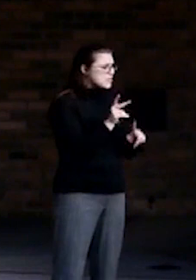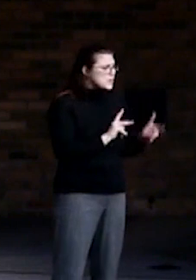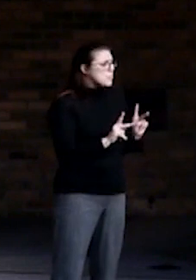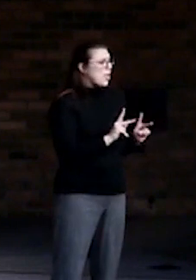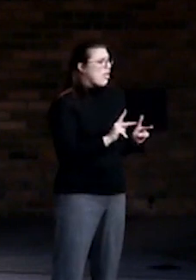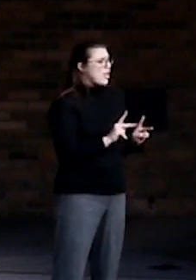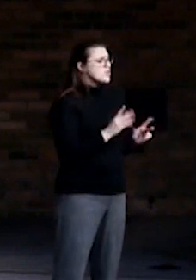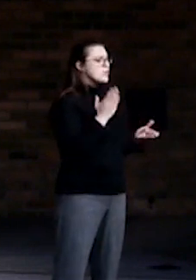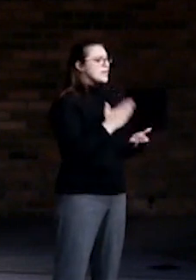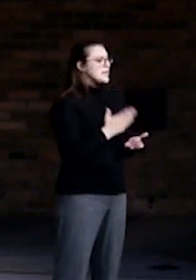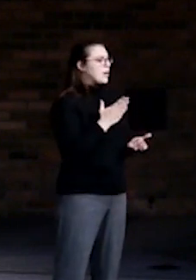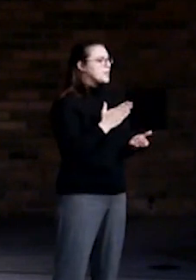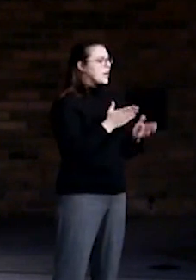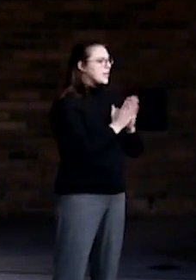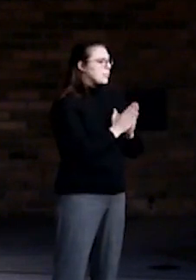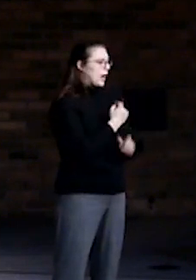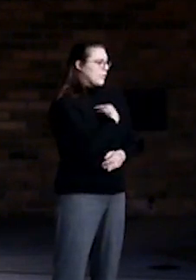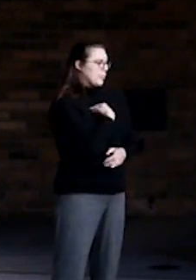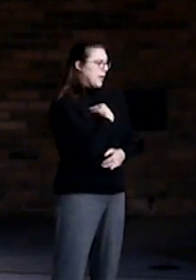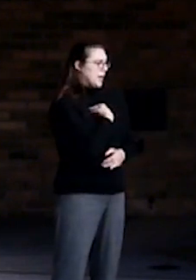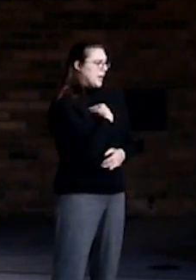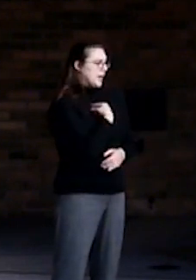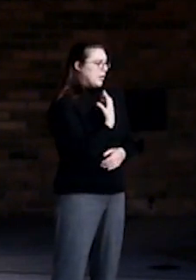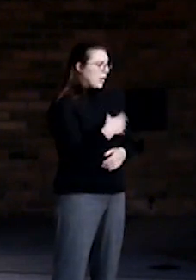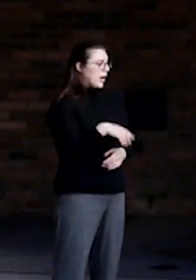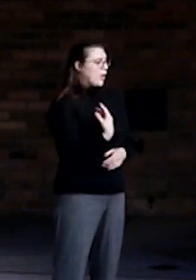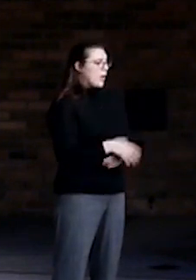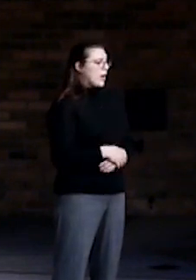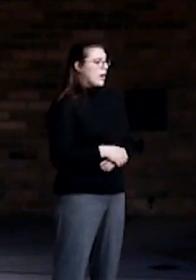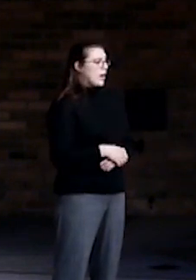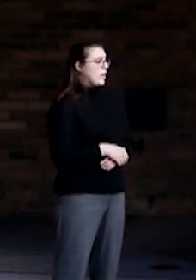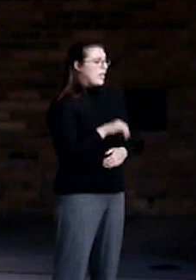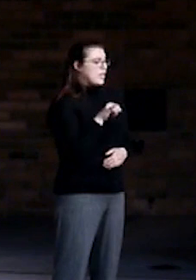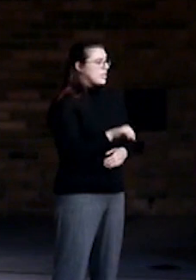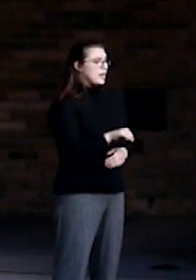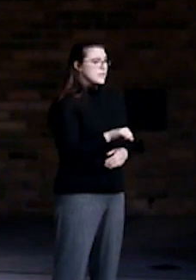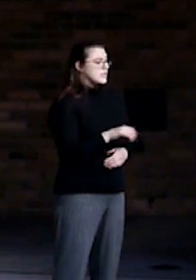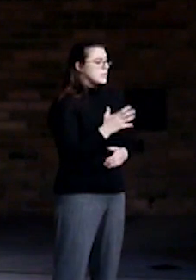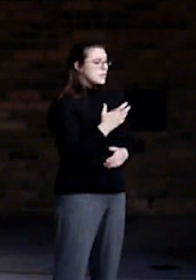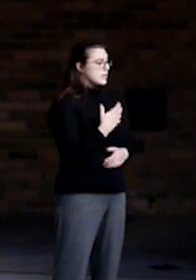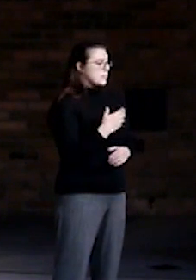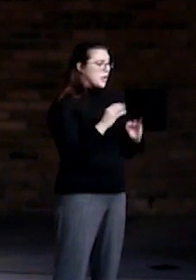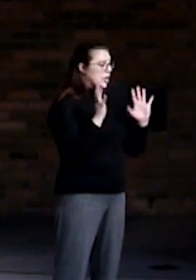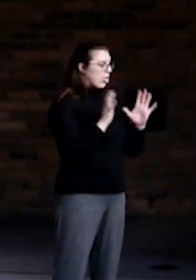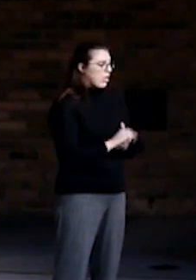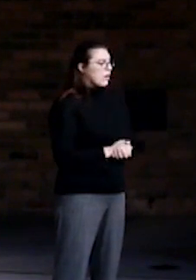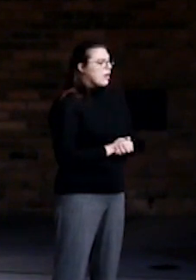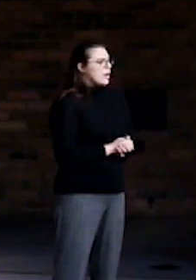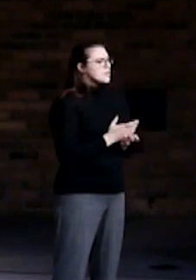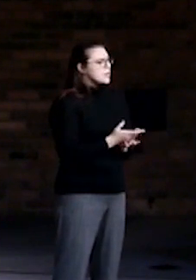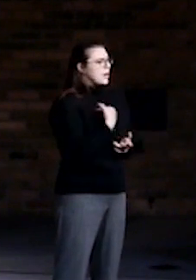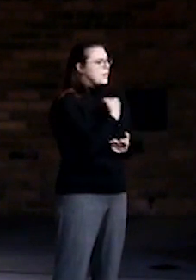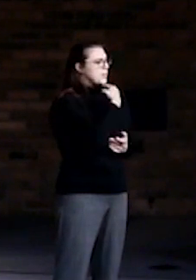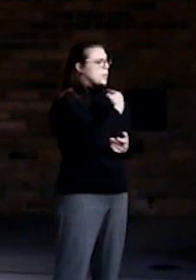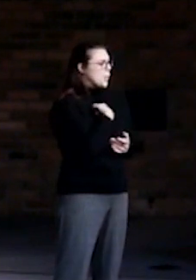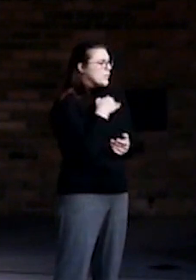they stopped and prayed for me. Wow. I said, that was just really, really cool. I'm told that